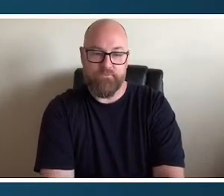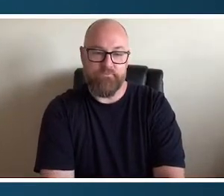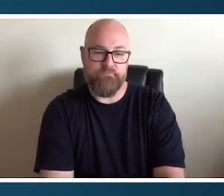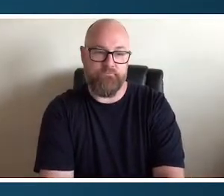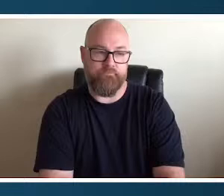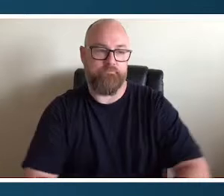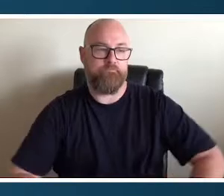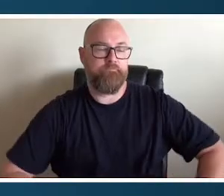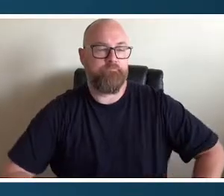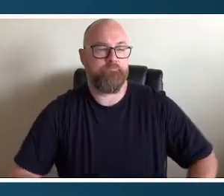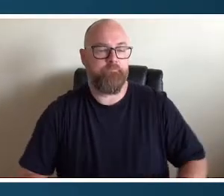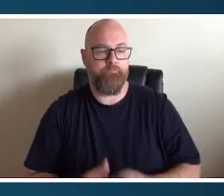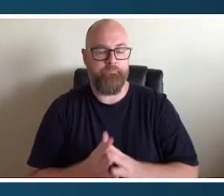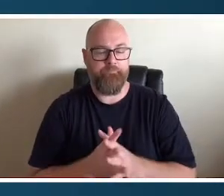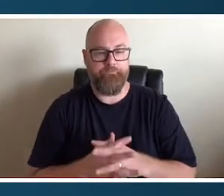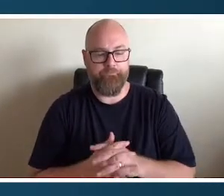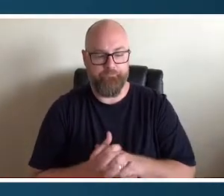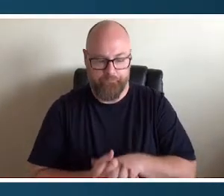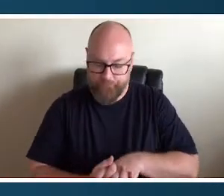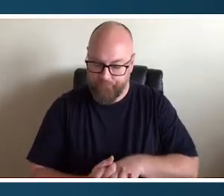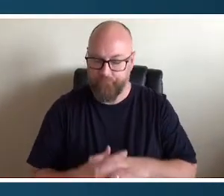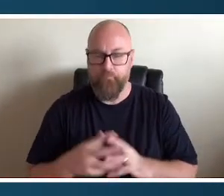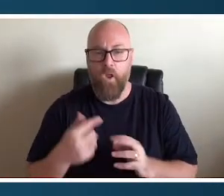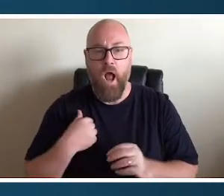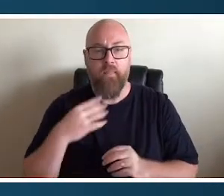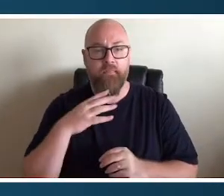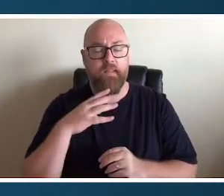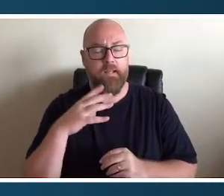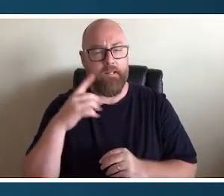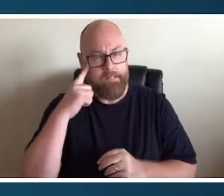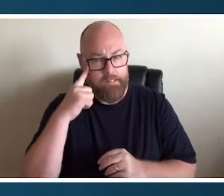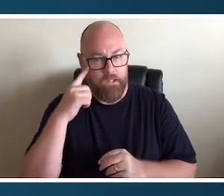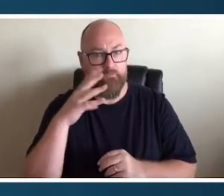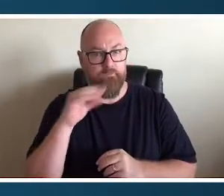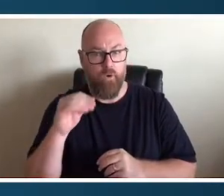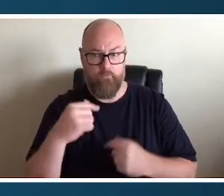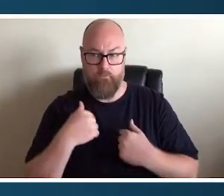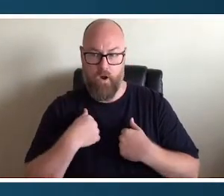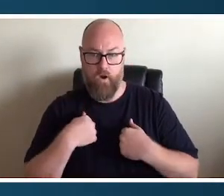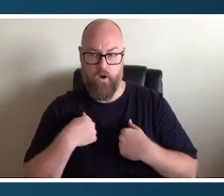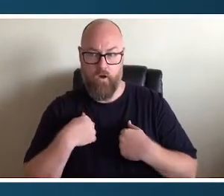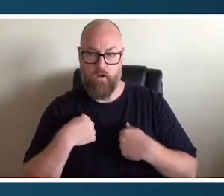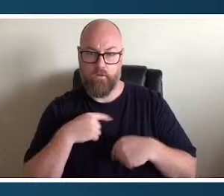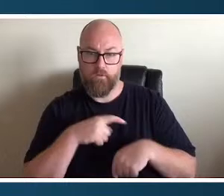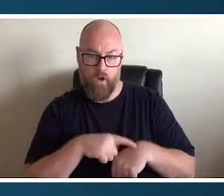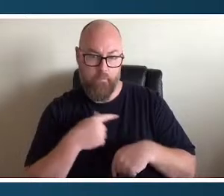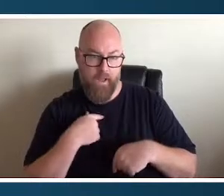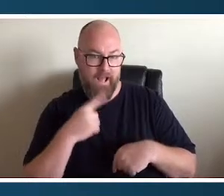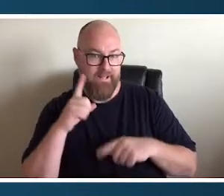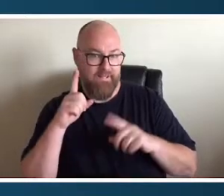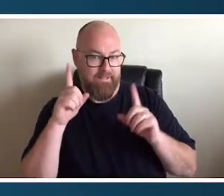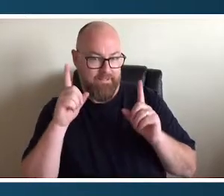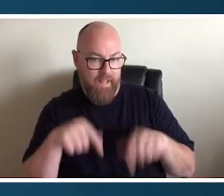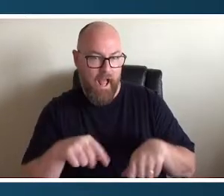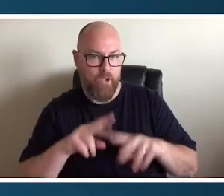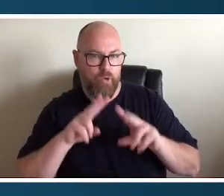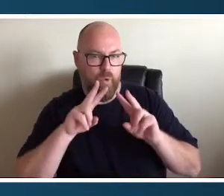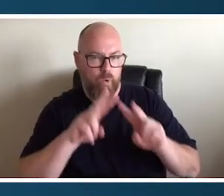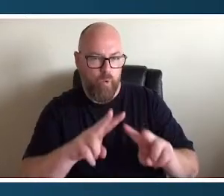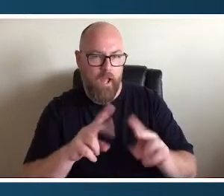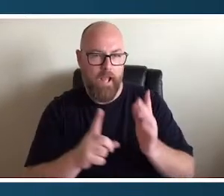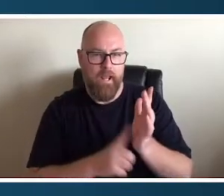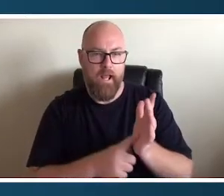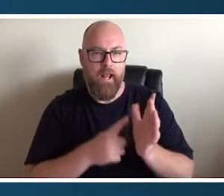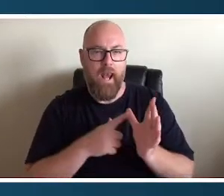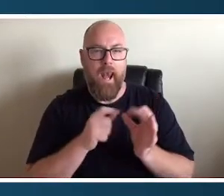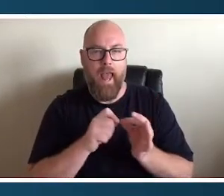advocate. I think from the time I started listening to research on labor mobility, I'd say this is a